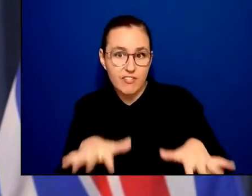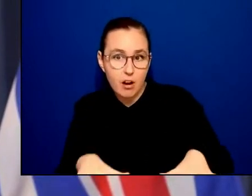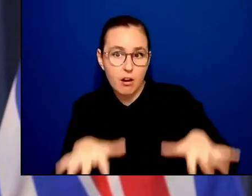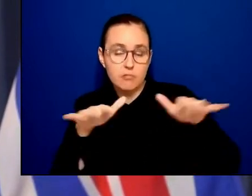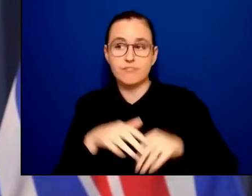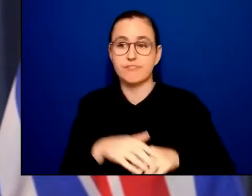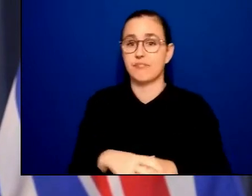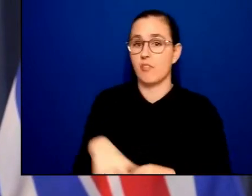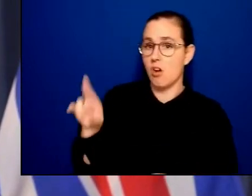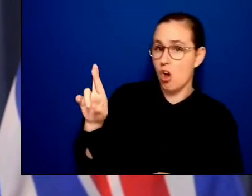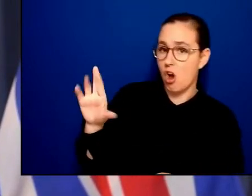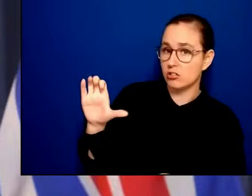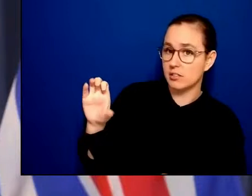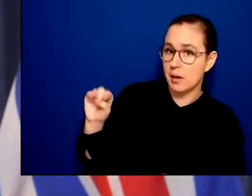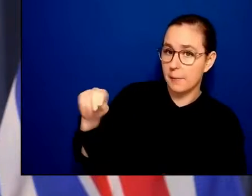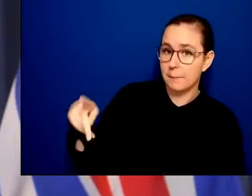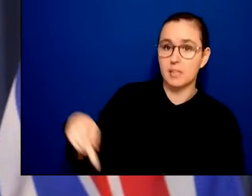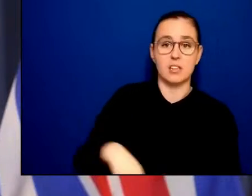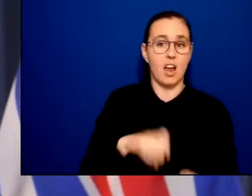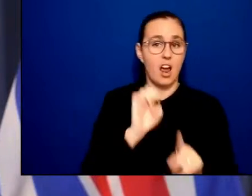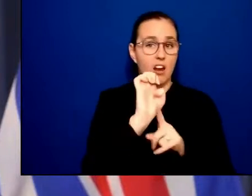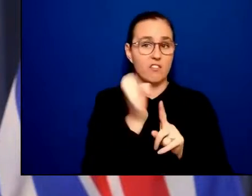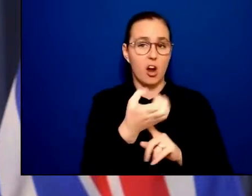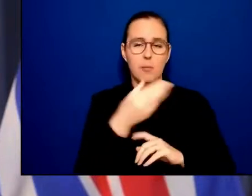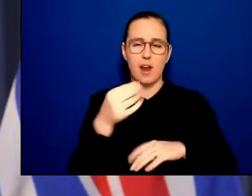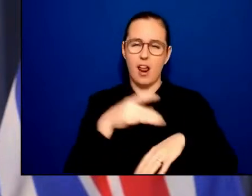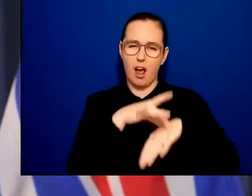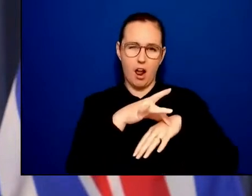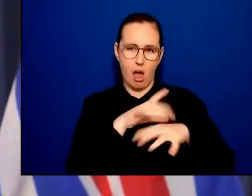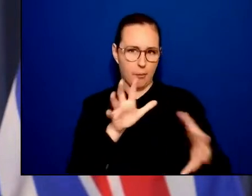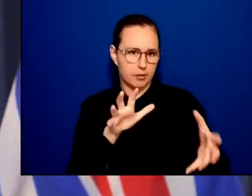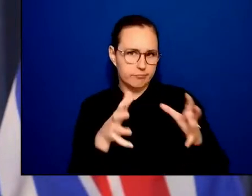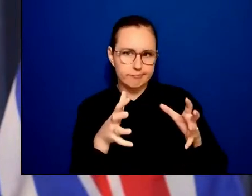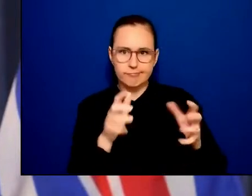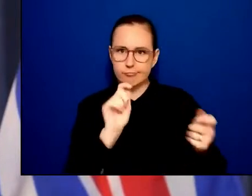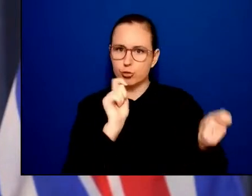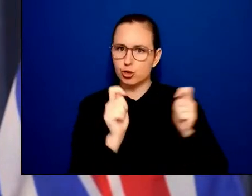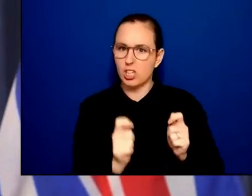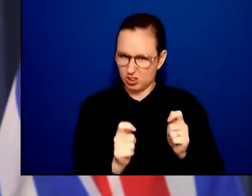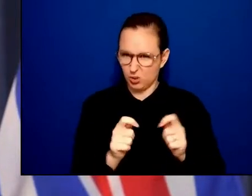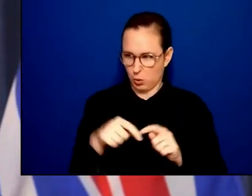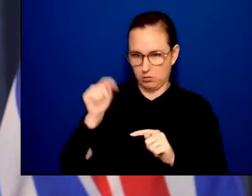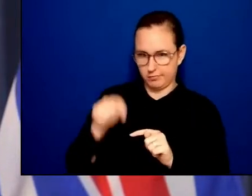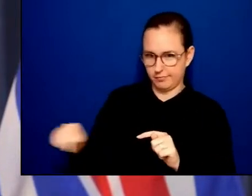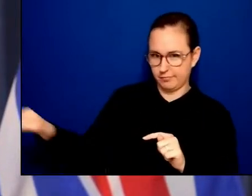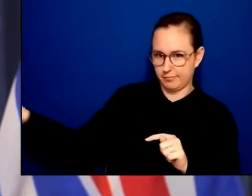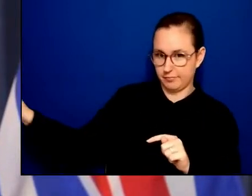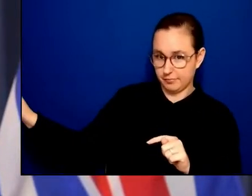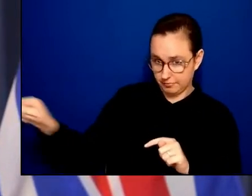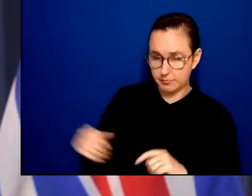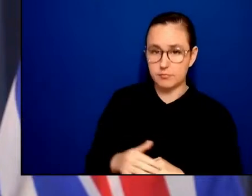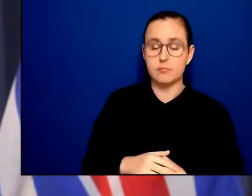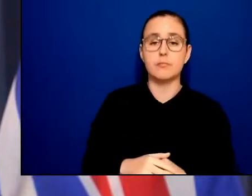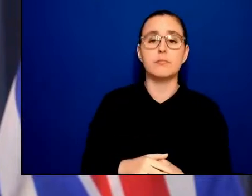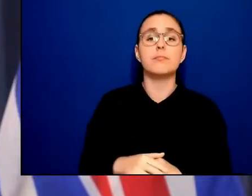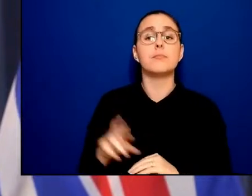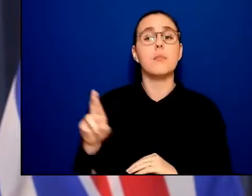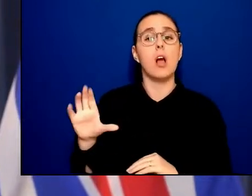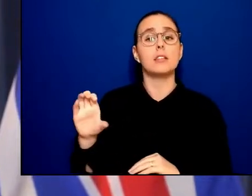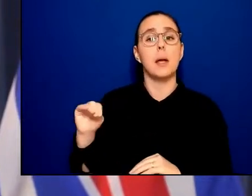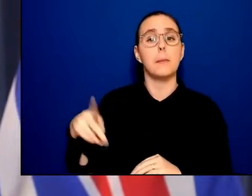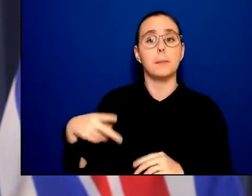Following the announcement by the RCMP today, I would first like to extend my condolences to the family of the